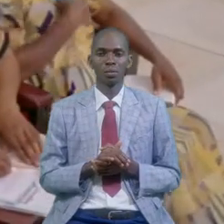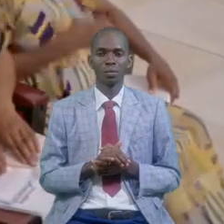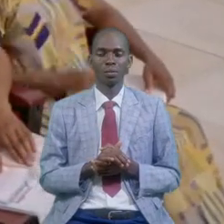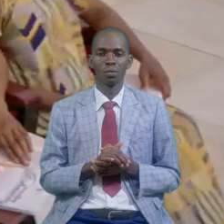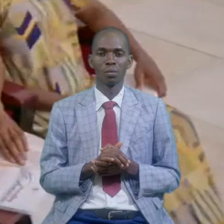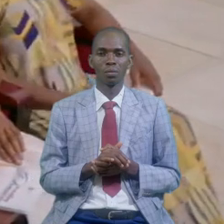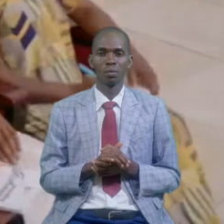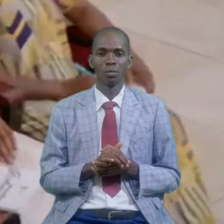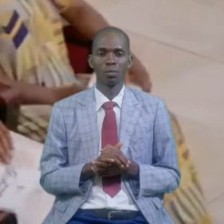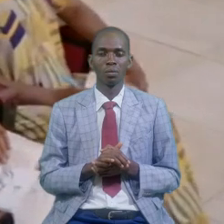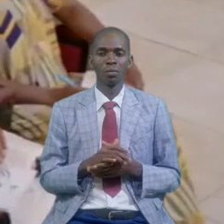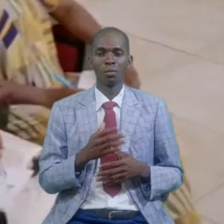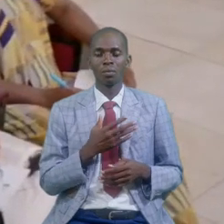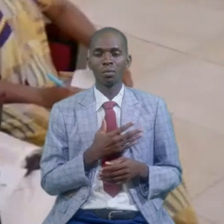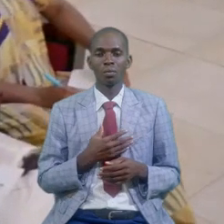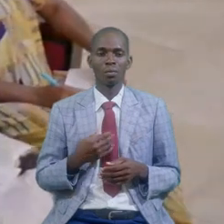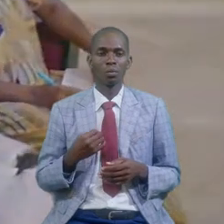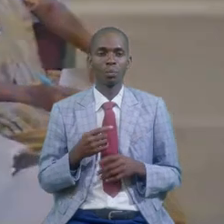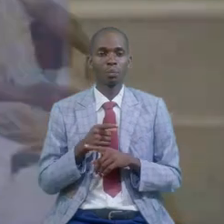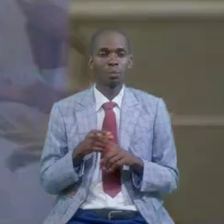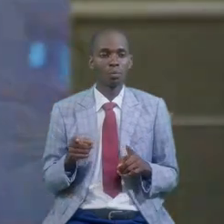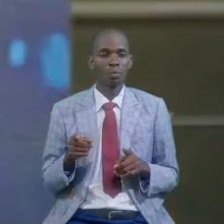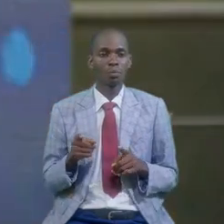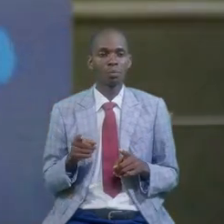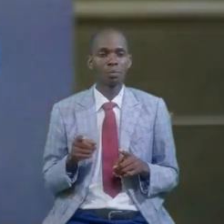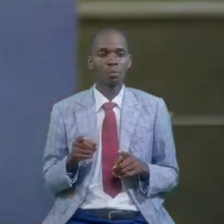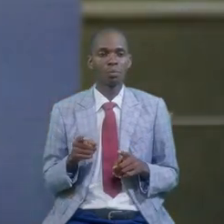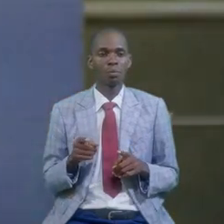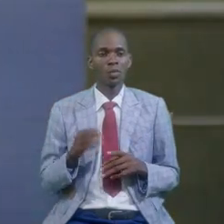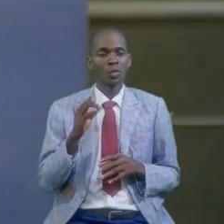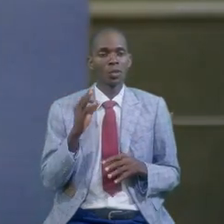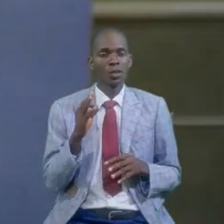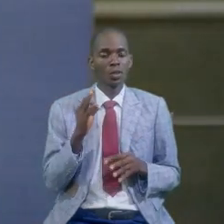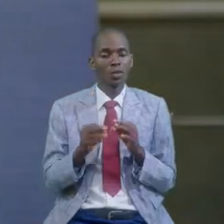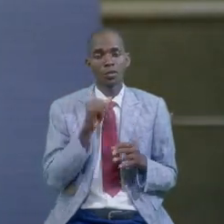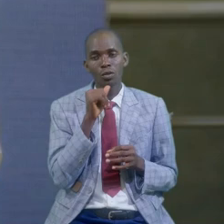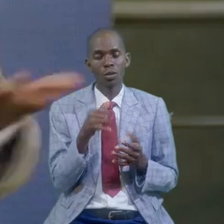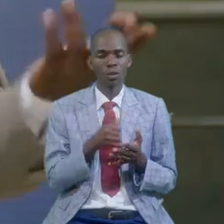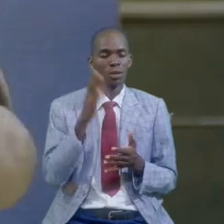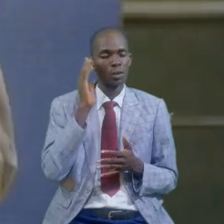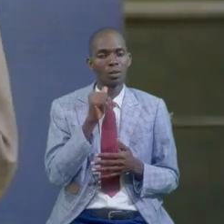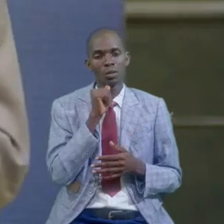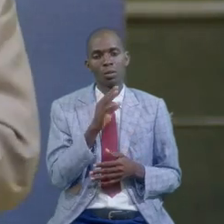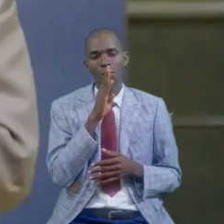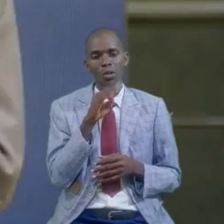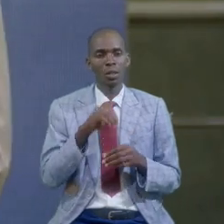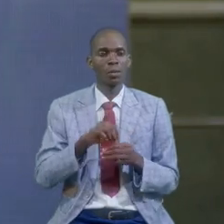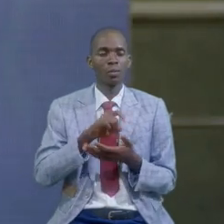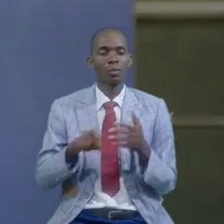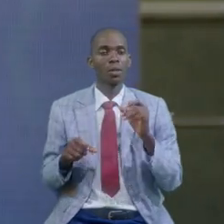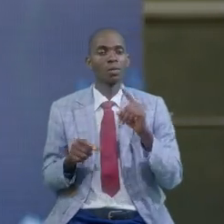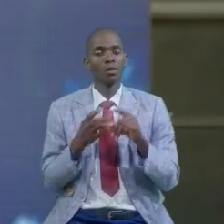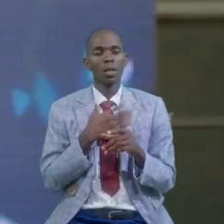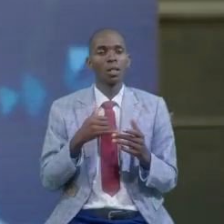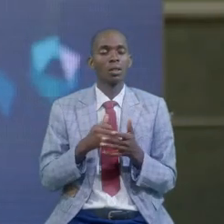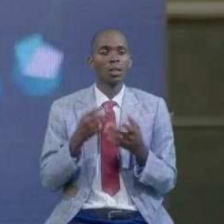But if not, it shall not be so. Look at verse 11. In verse 11, and it came to pass,